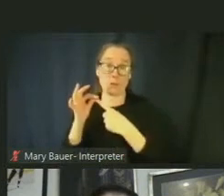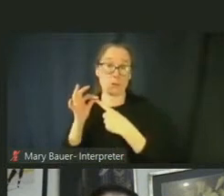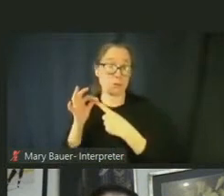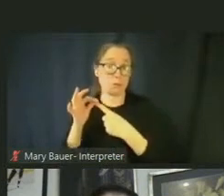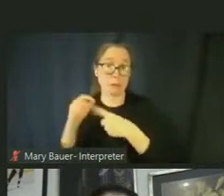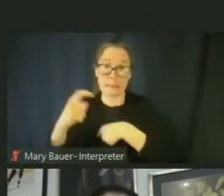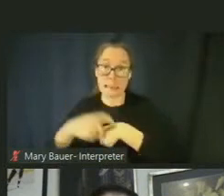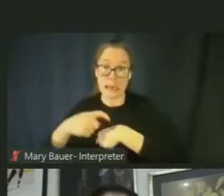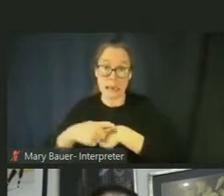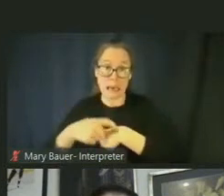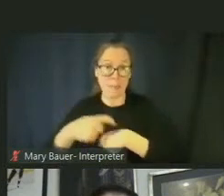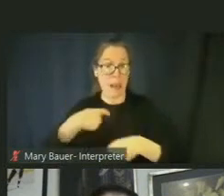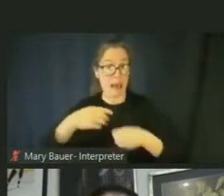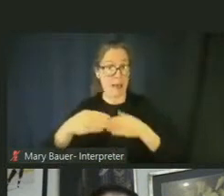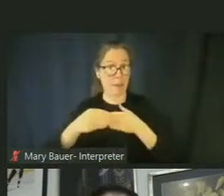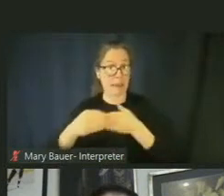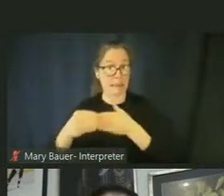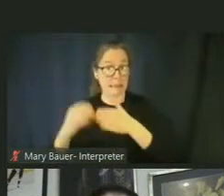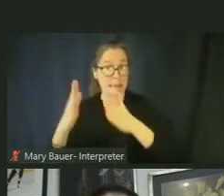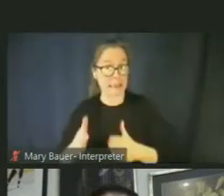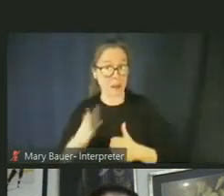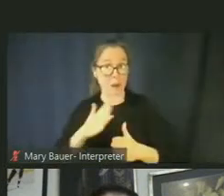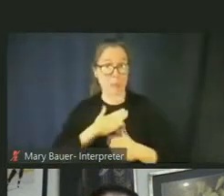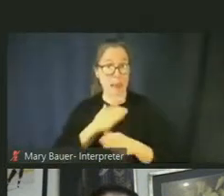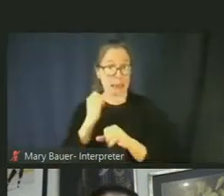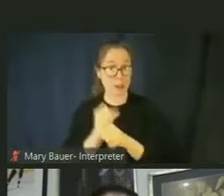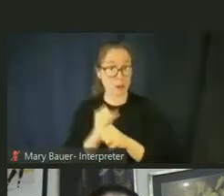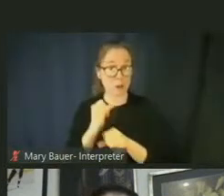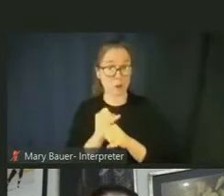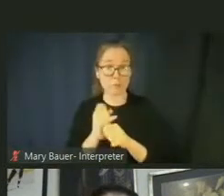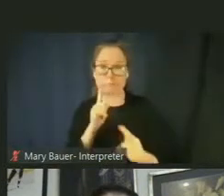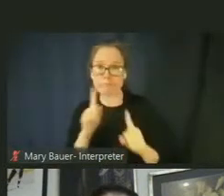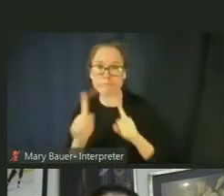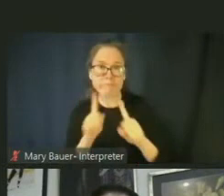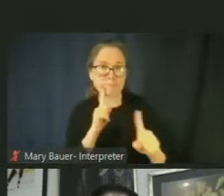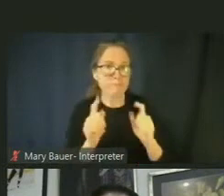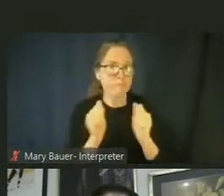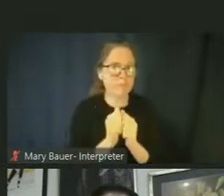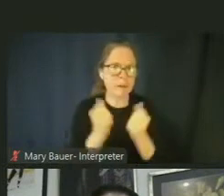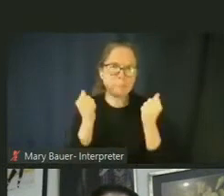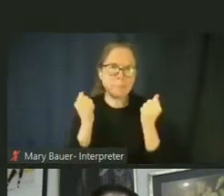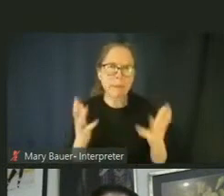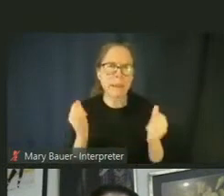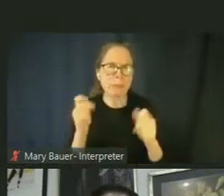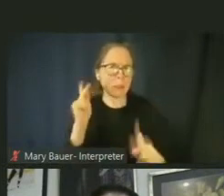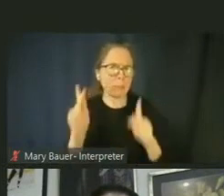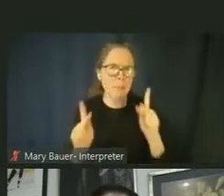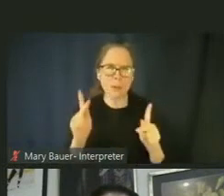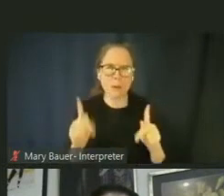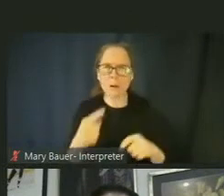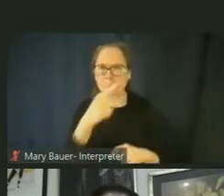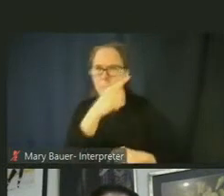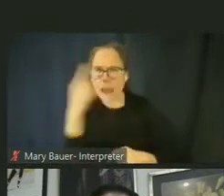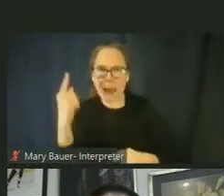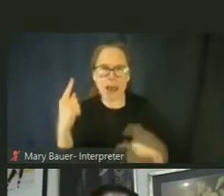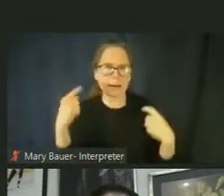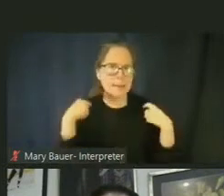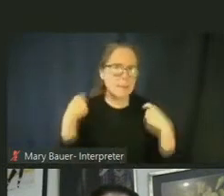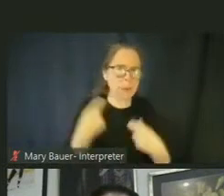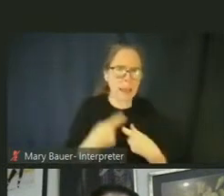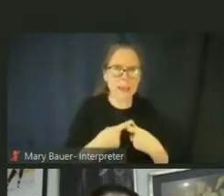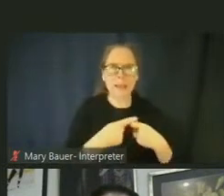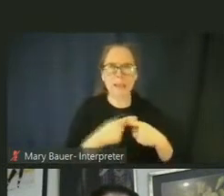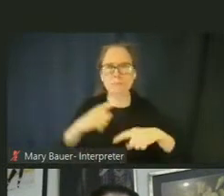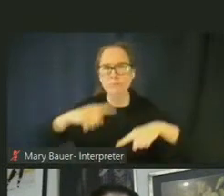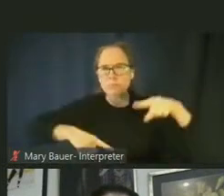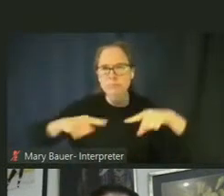particularly as a leader at my institution and speaking with many other groups of Black and Latino and other